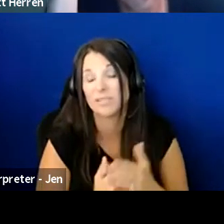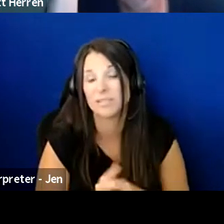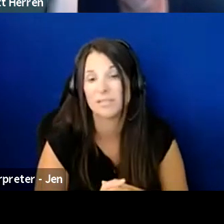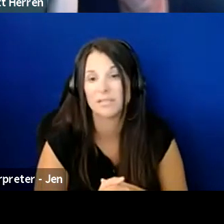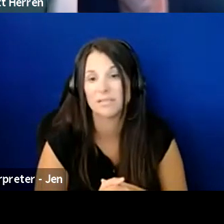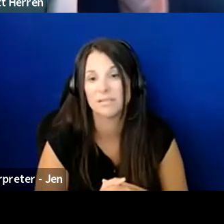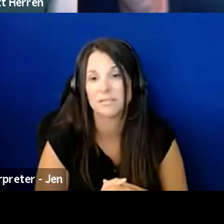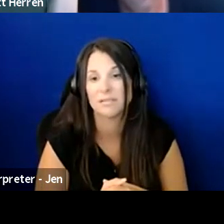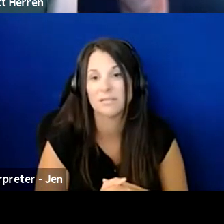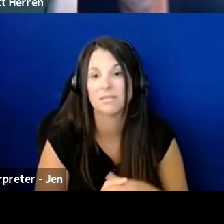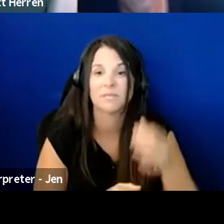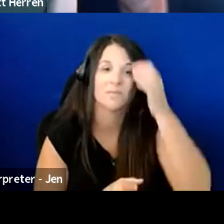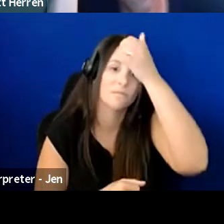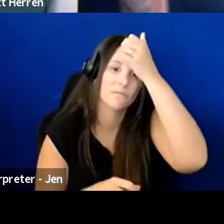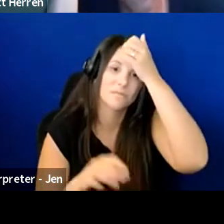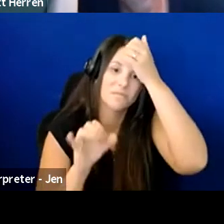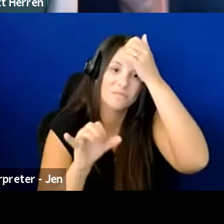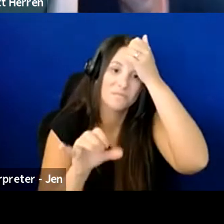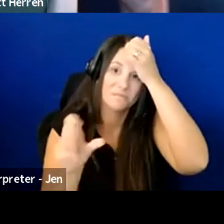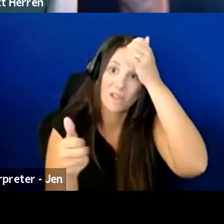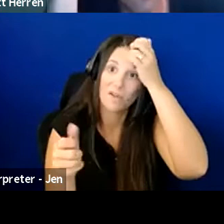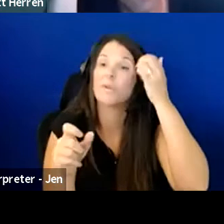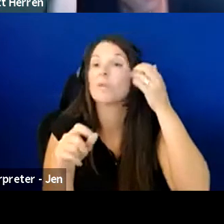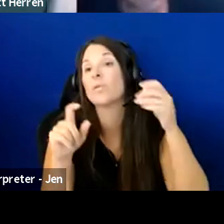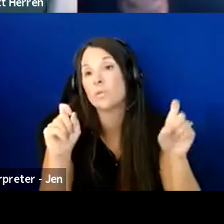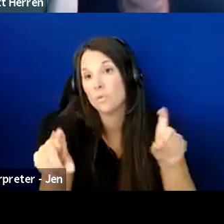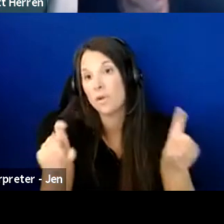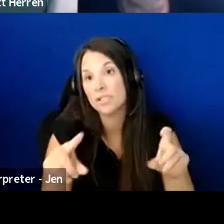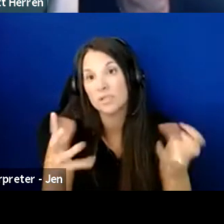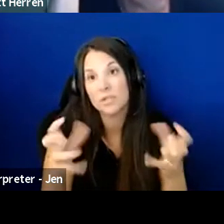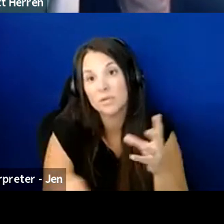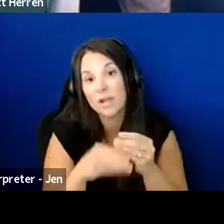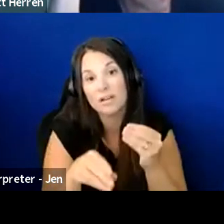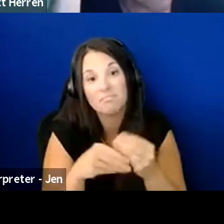Awesome. Is there any more questions or anything else anyone would like to add?